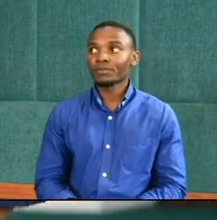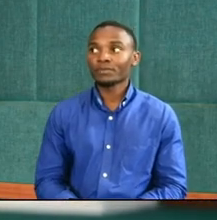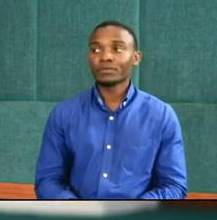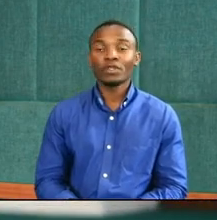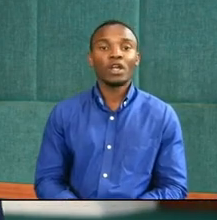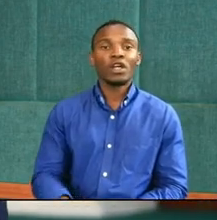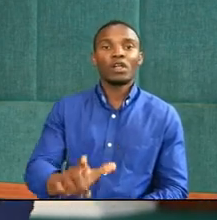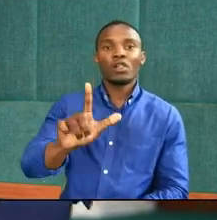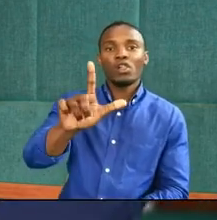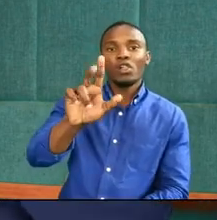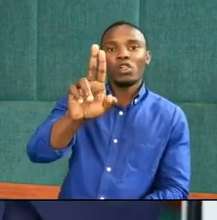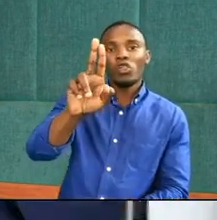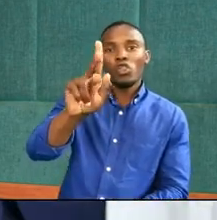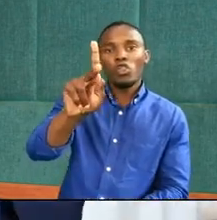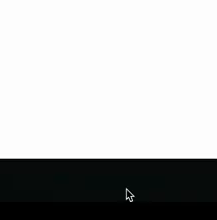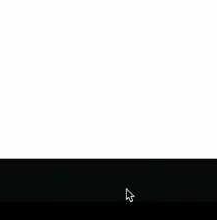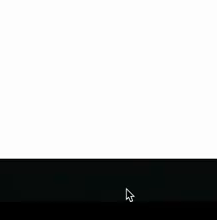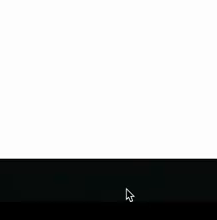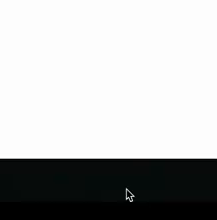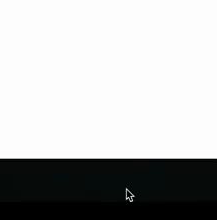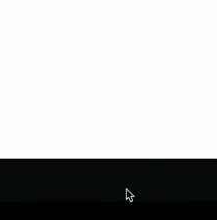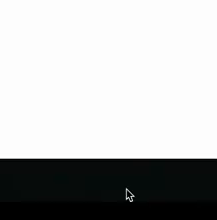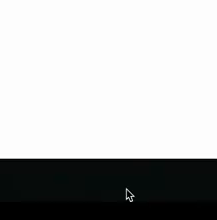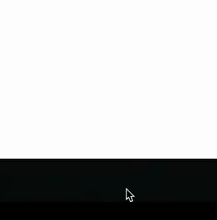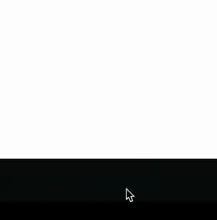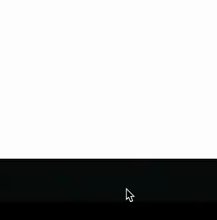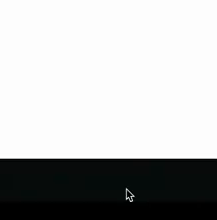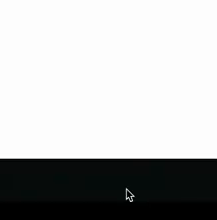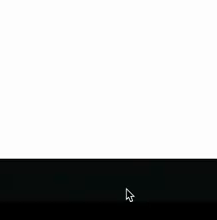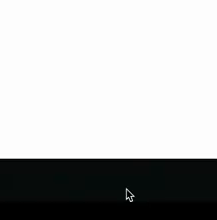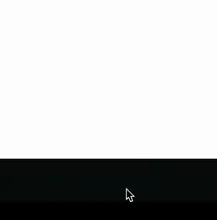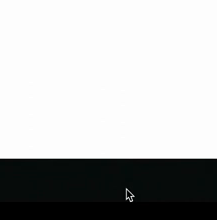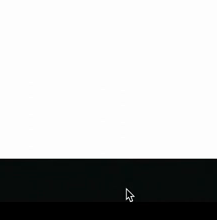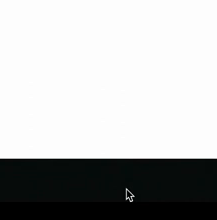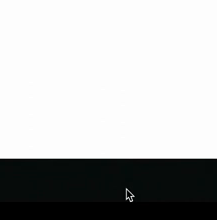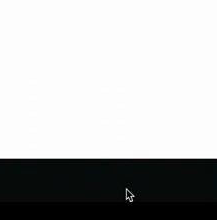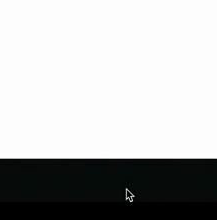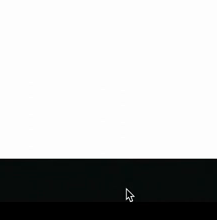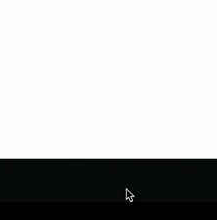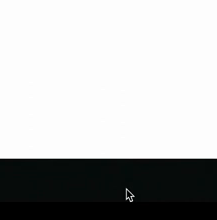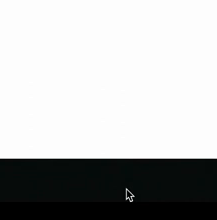Luke 12, verse 40, Jesus spit out this